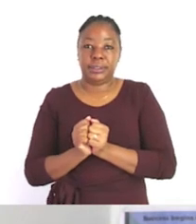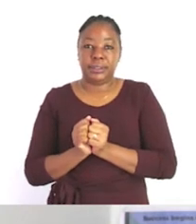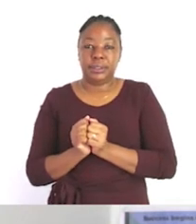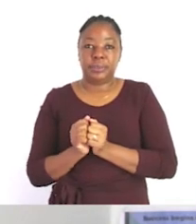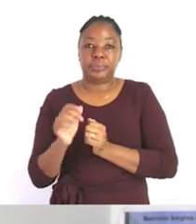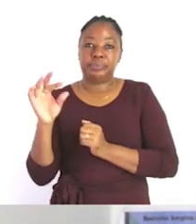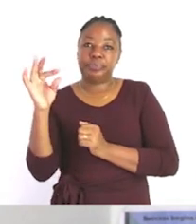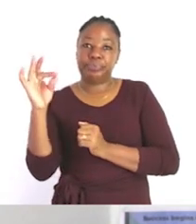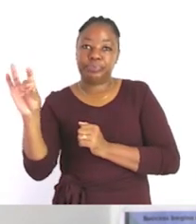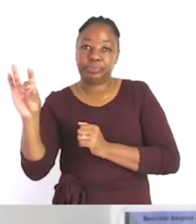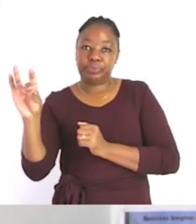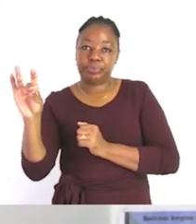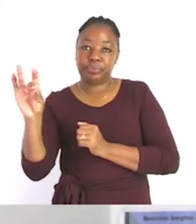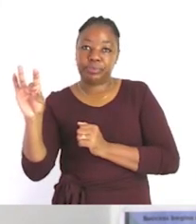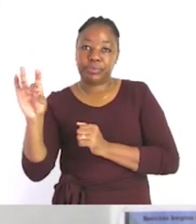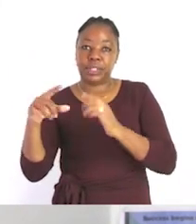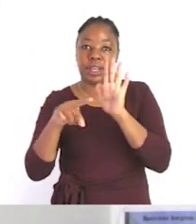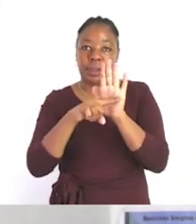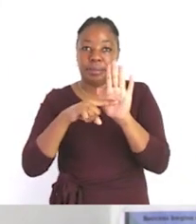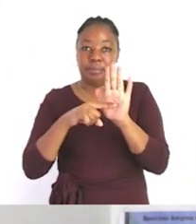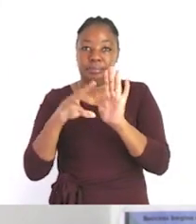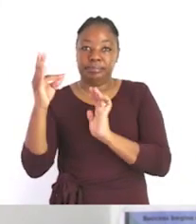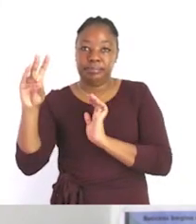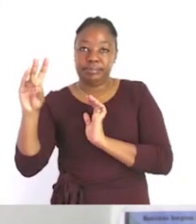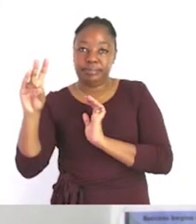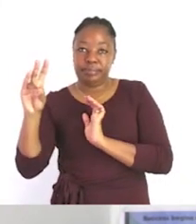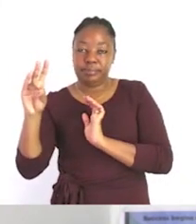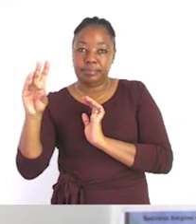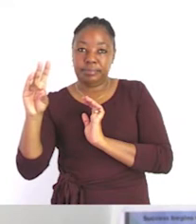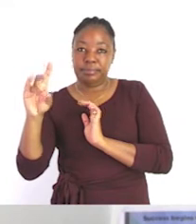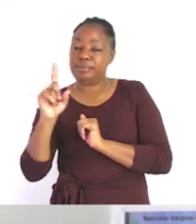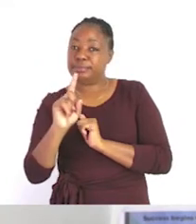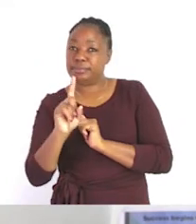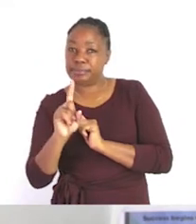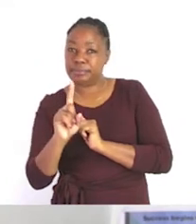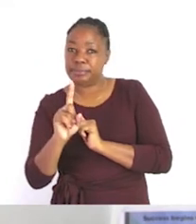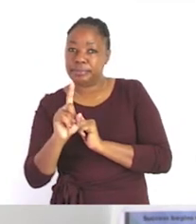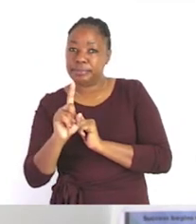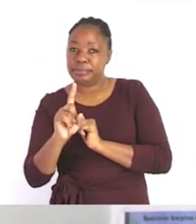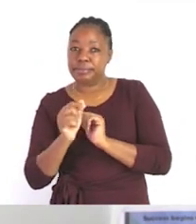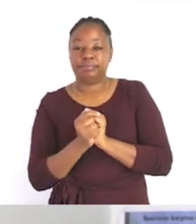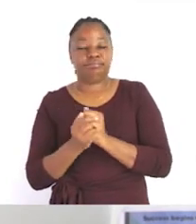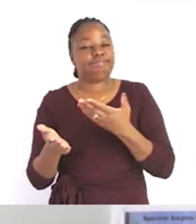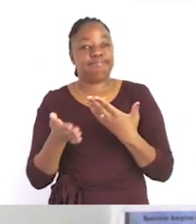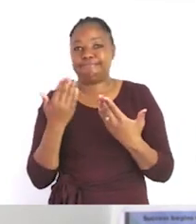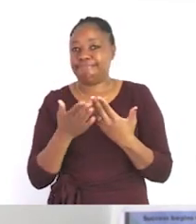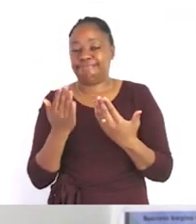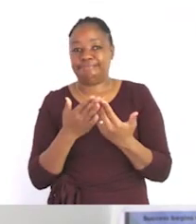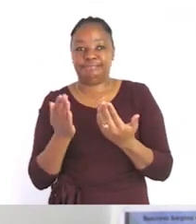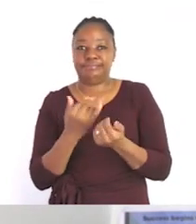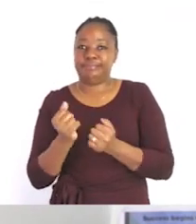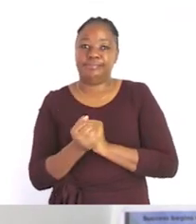says 8 minus 7. Well, we know what 8 minus 7 is. It's very simple, isn't it? 8 minus